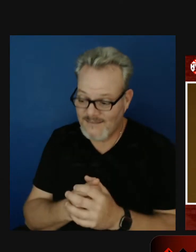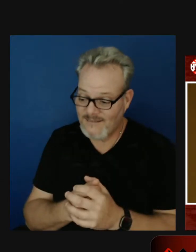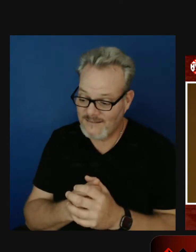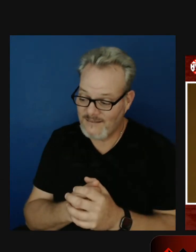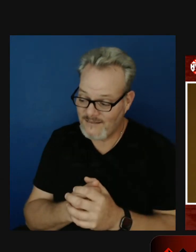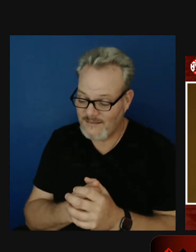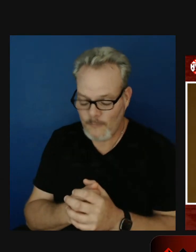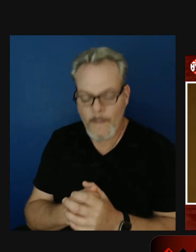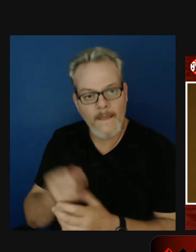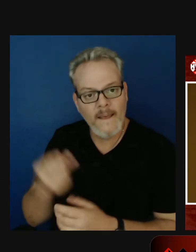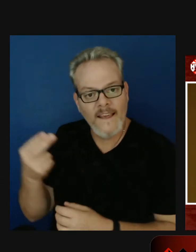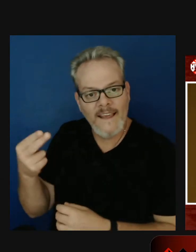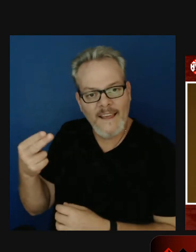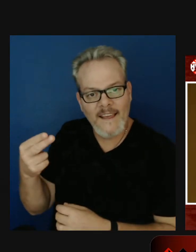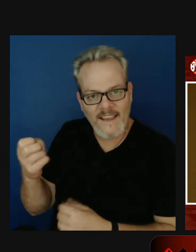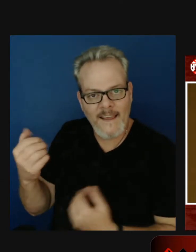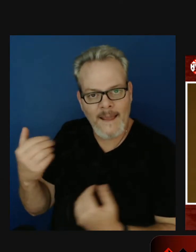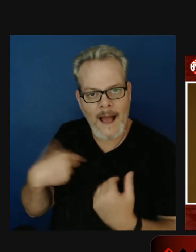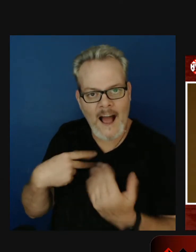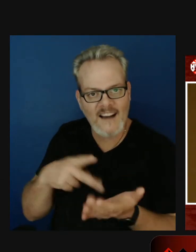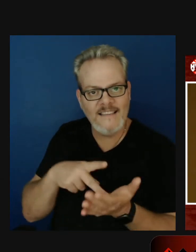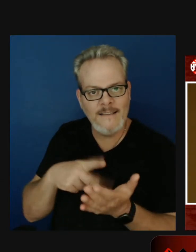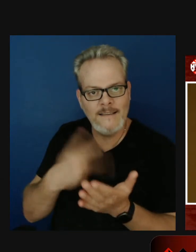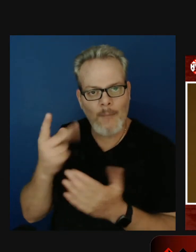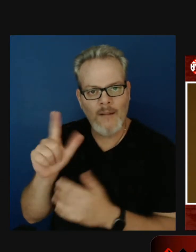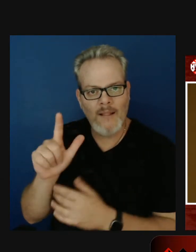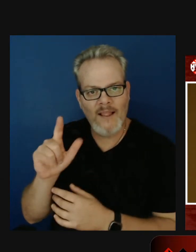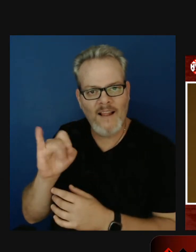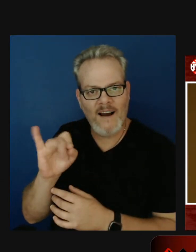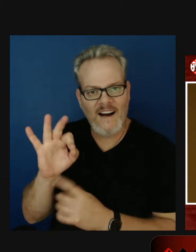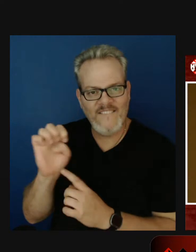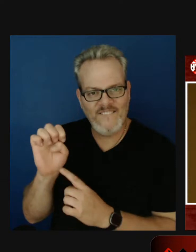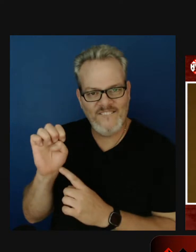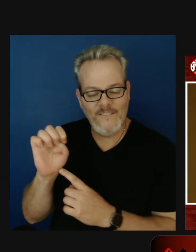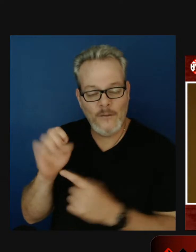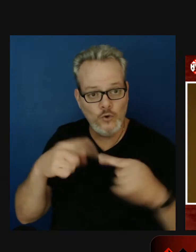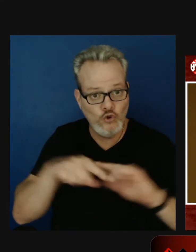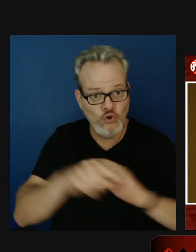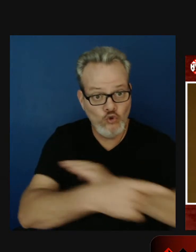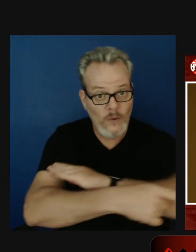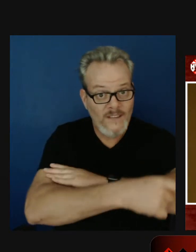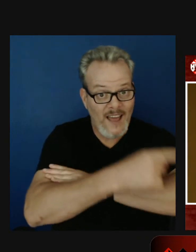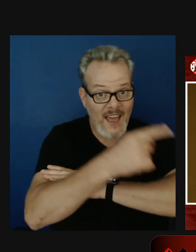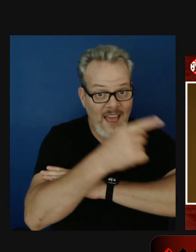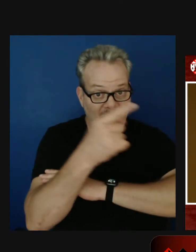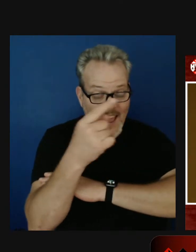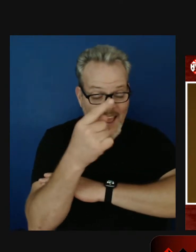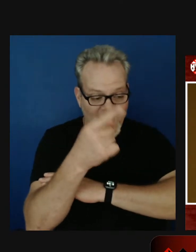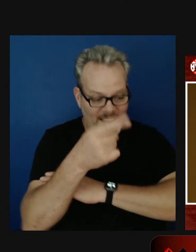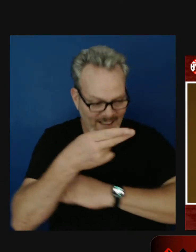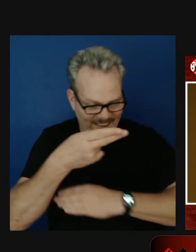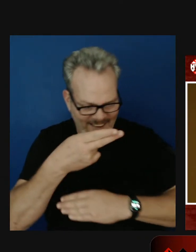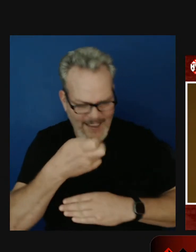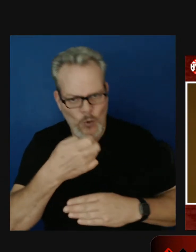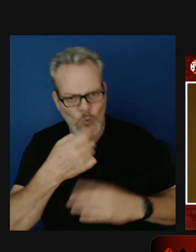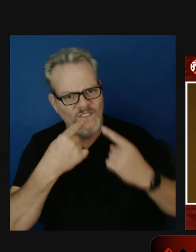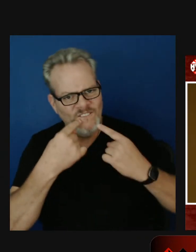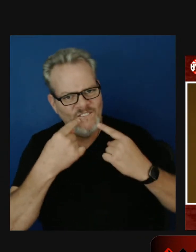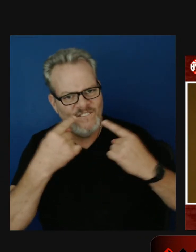He led a double life. So by day, he was this eminent, famous geologist. At